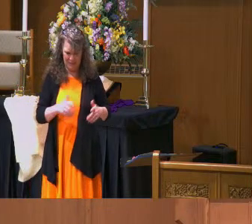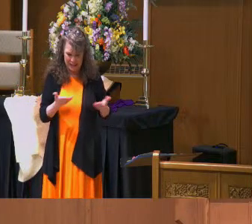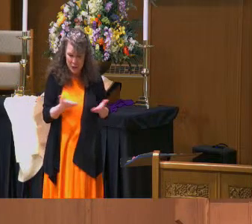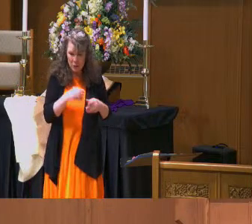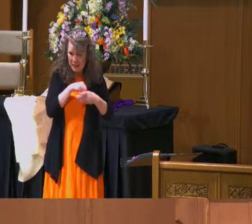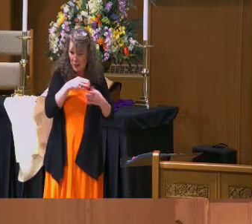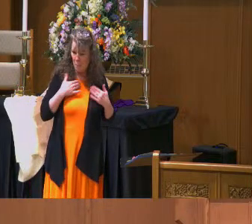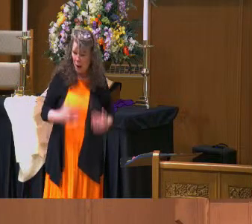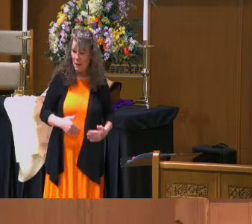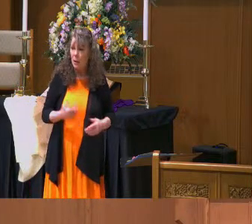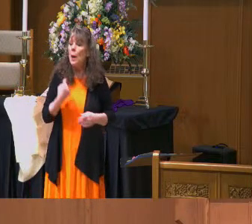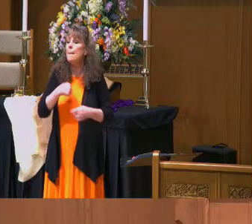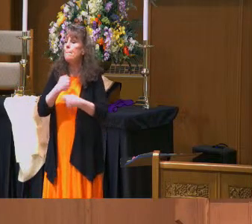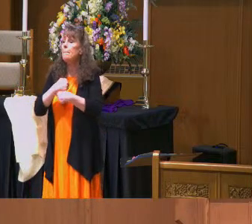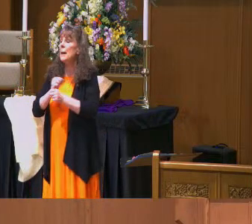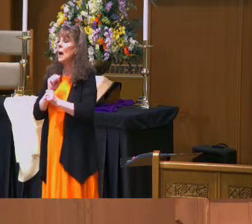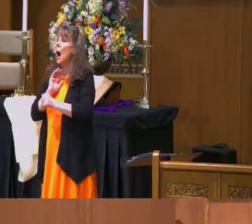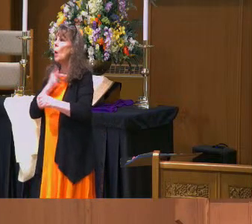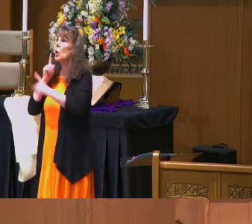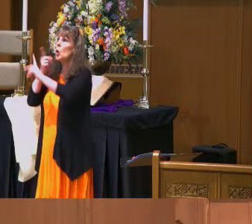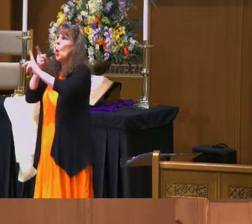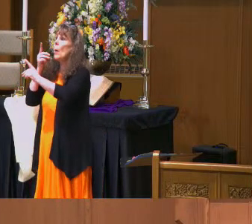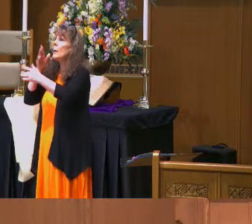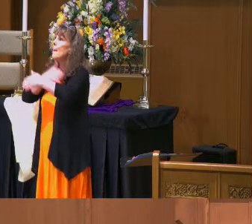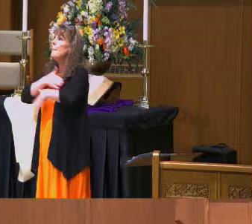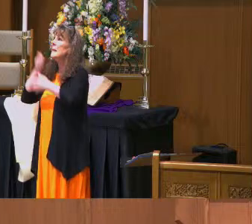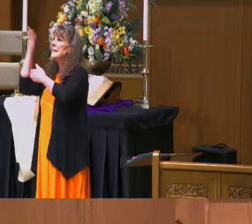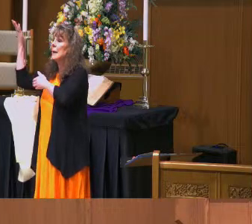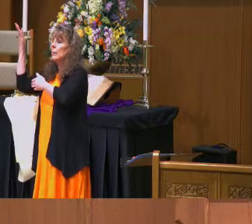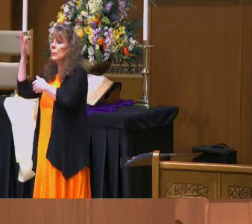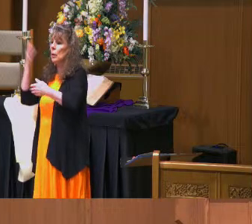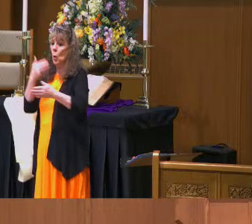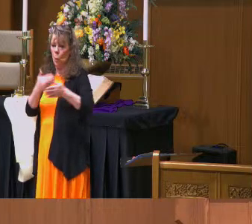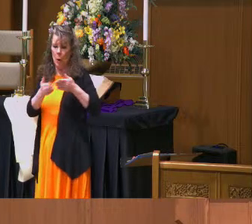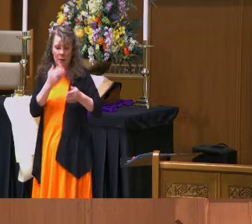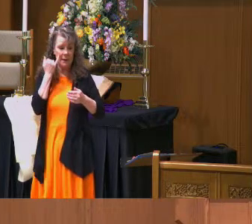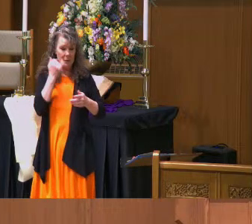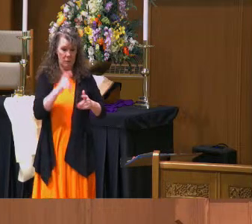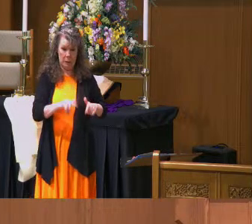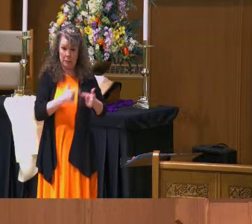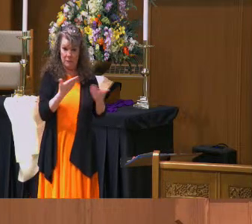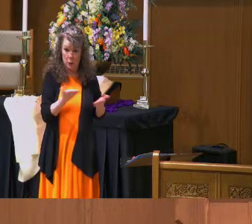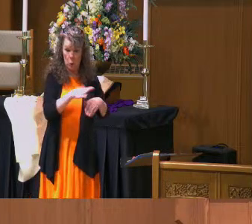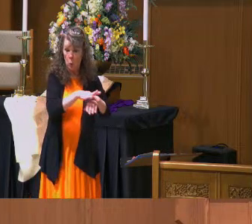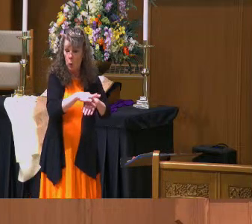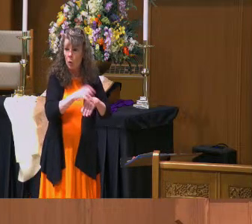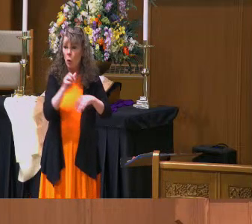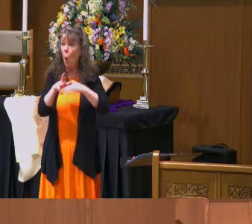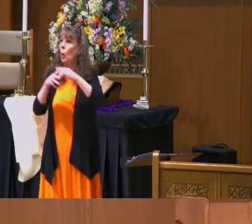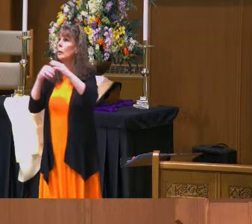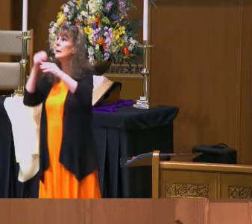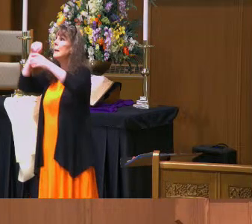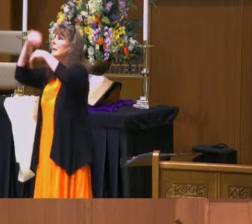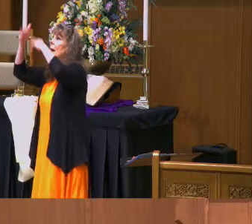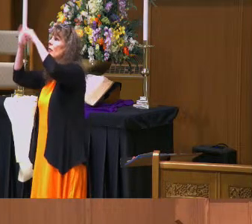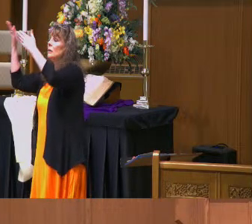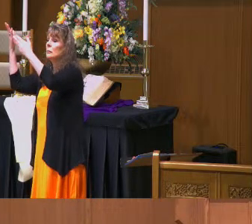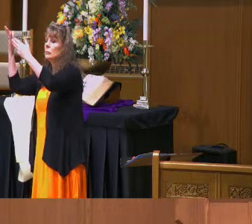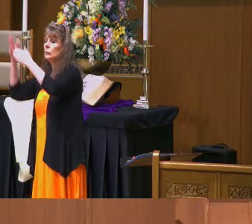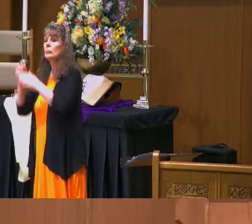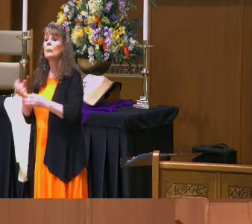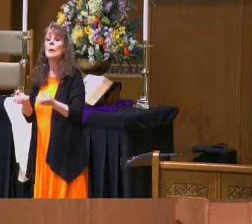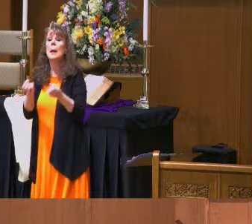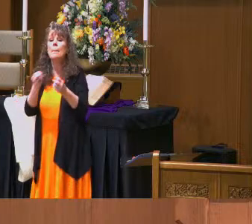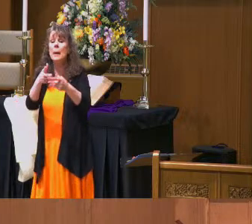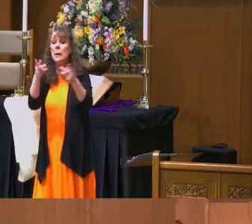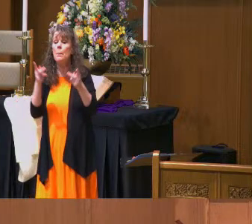goal to please him, whether we are at home in the body or away from it. In many places,